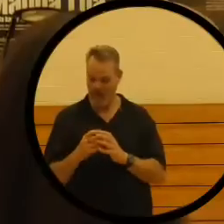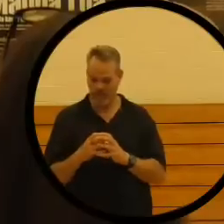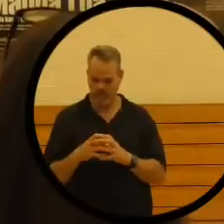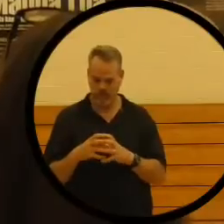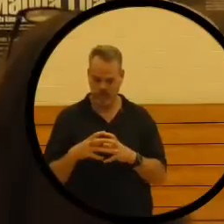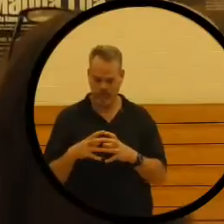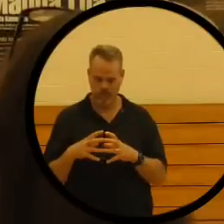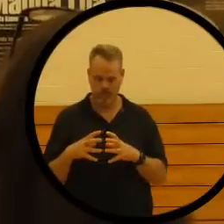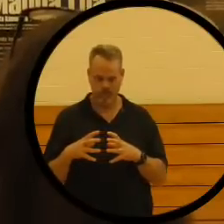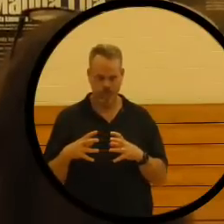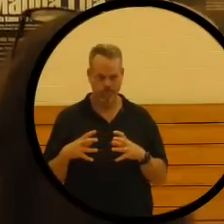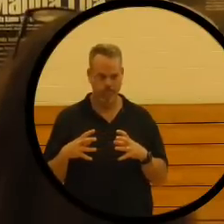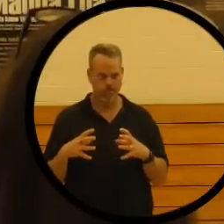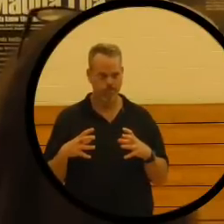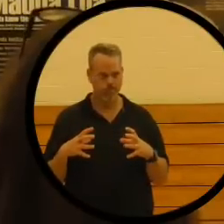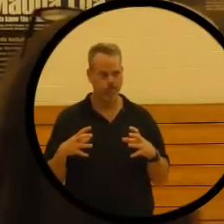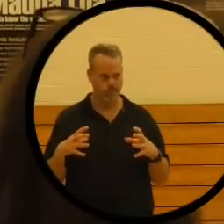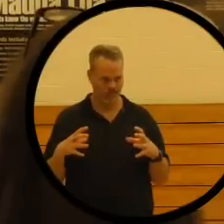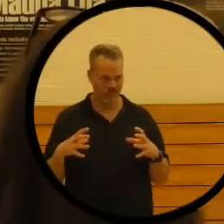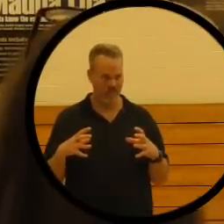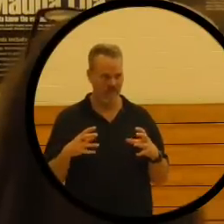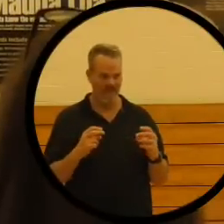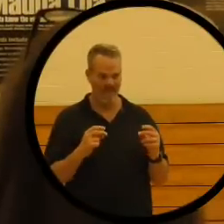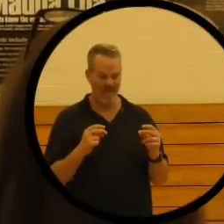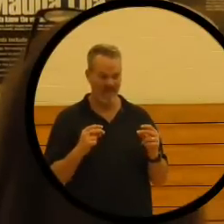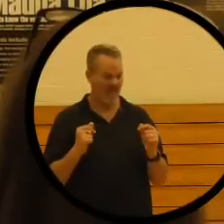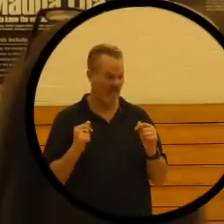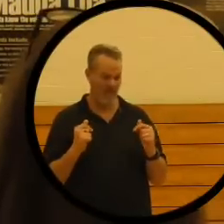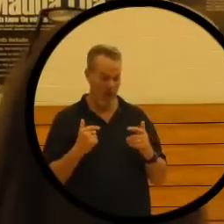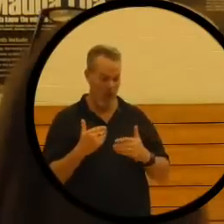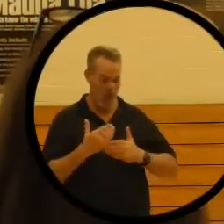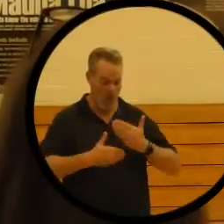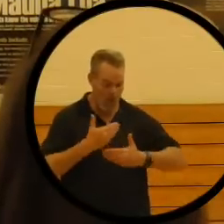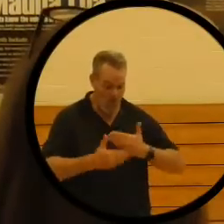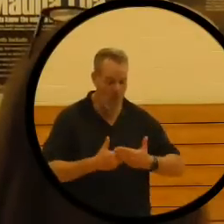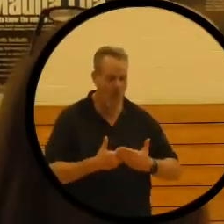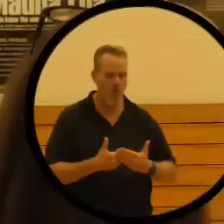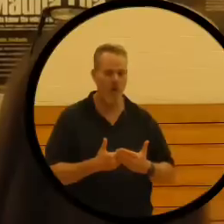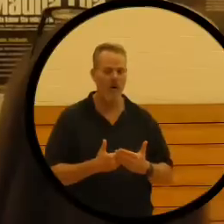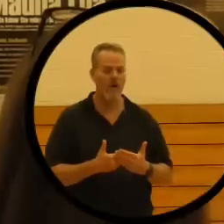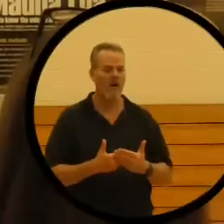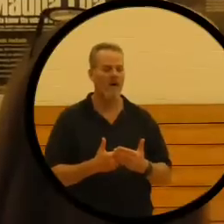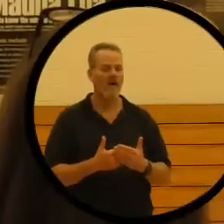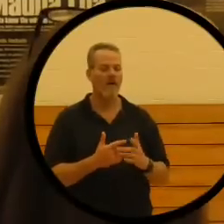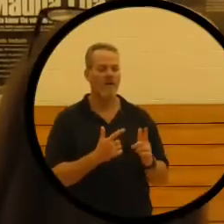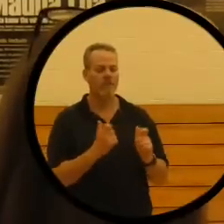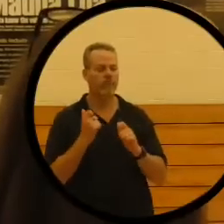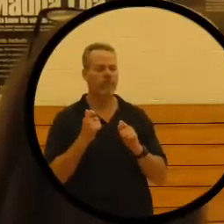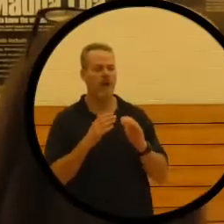down there, and it accelerated in the amount, the pulse of magma kind of accelerated in